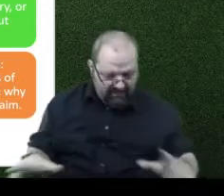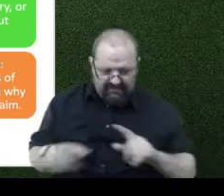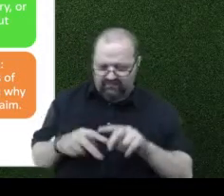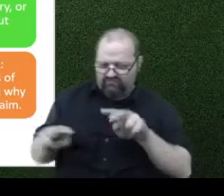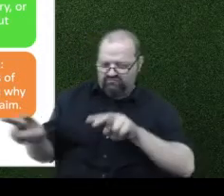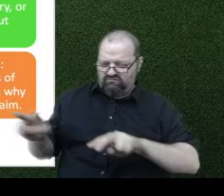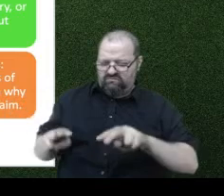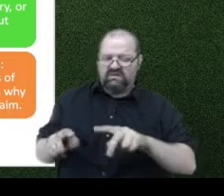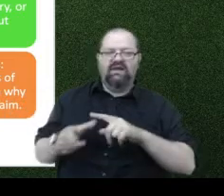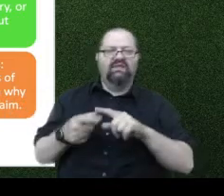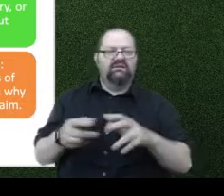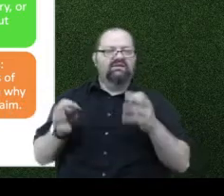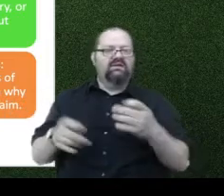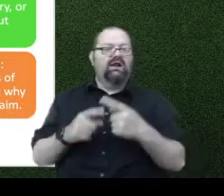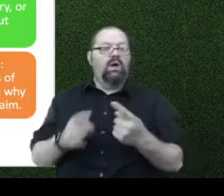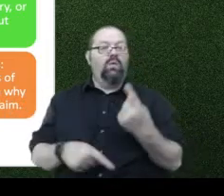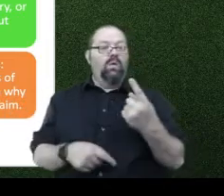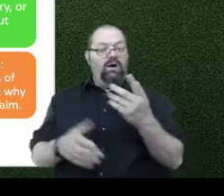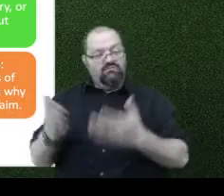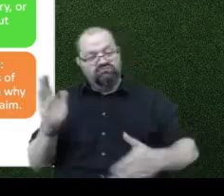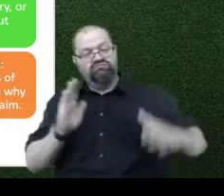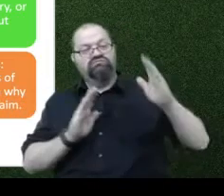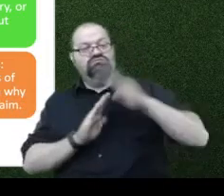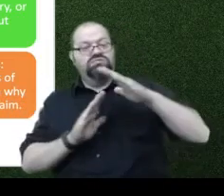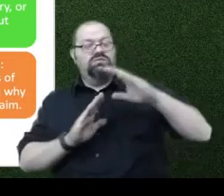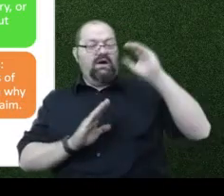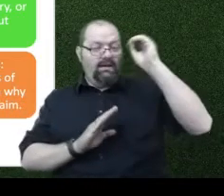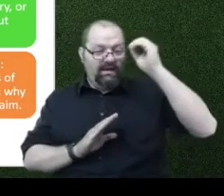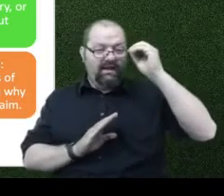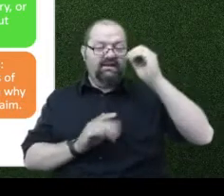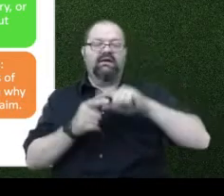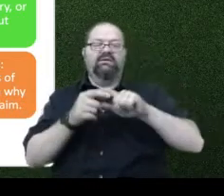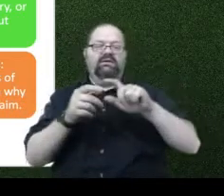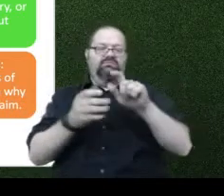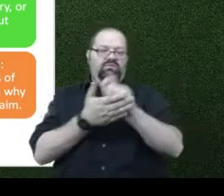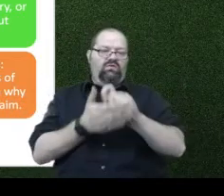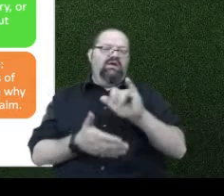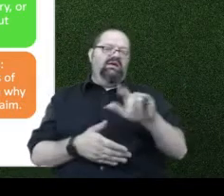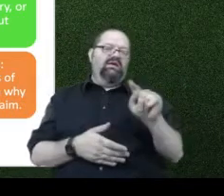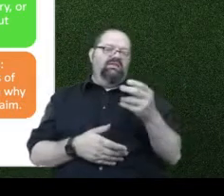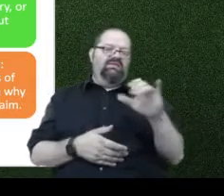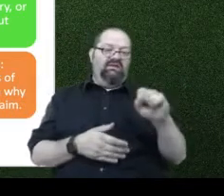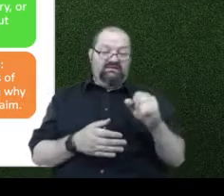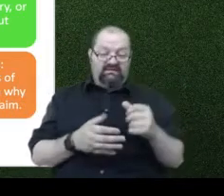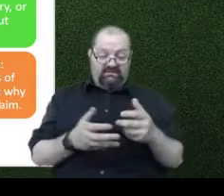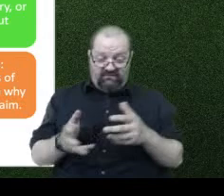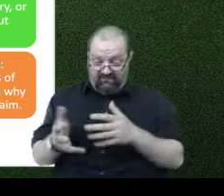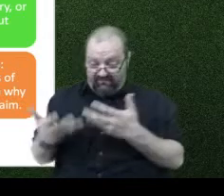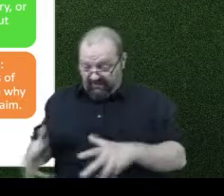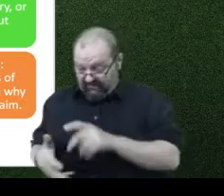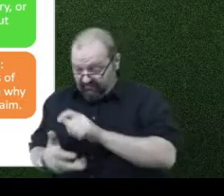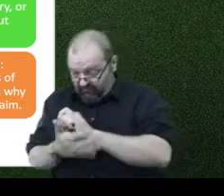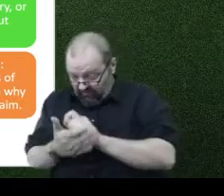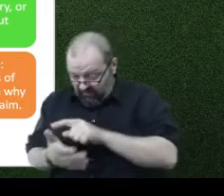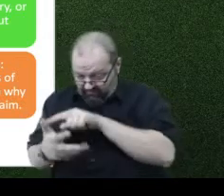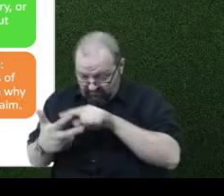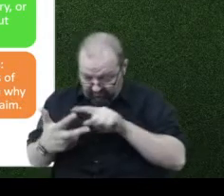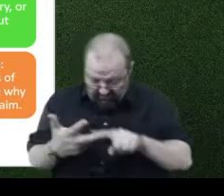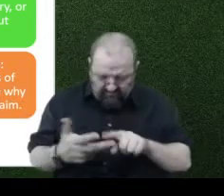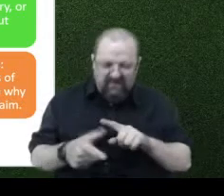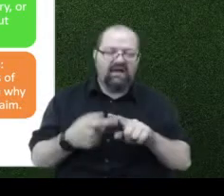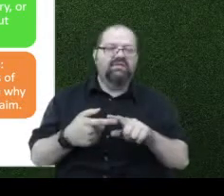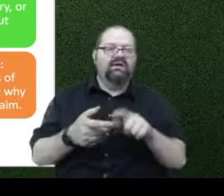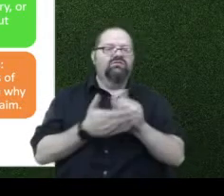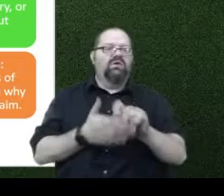So let's review. An argument is simply your claim, evidence that supports it, and an explanation why